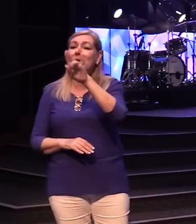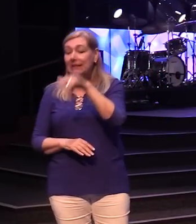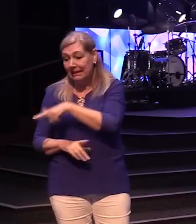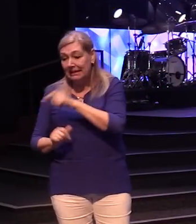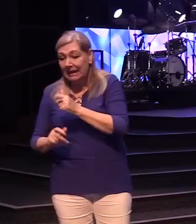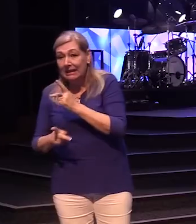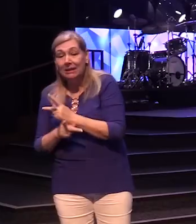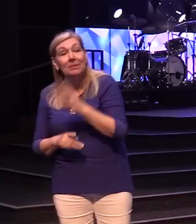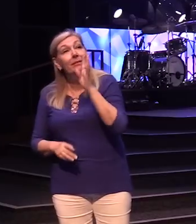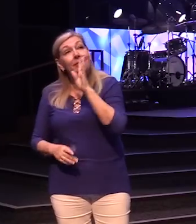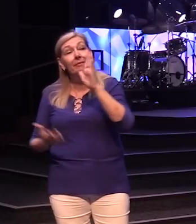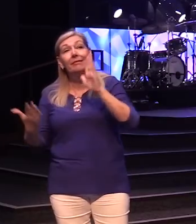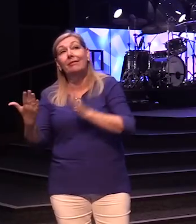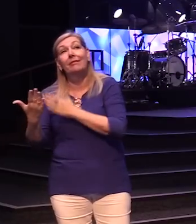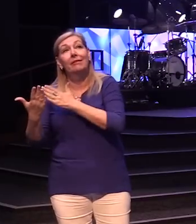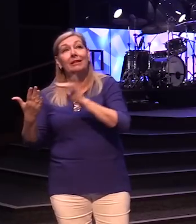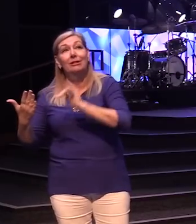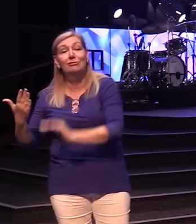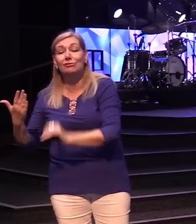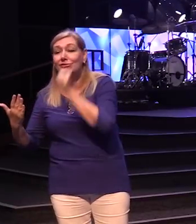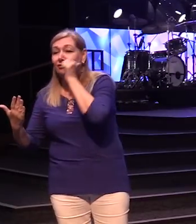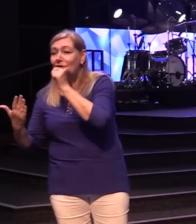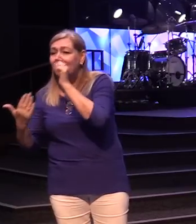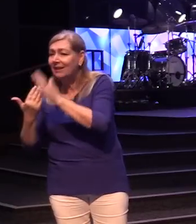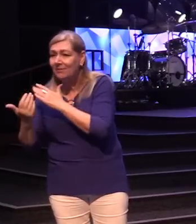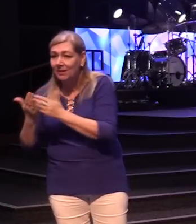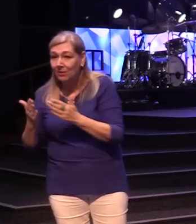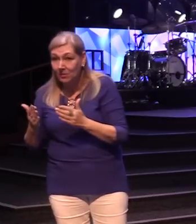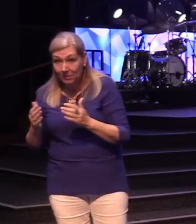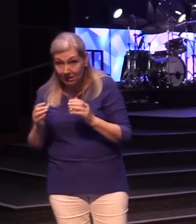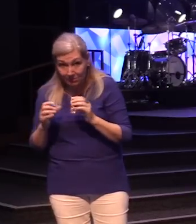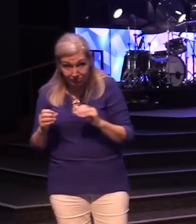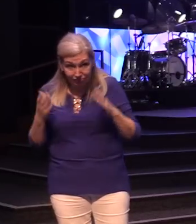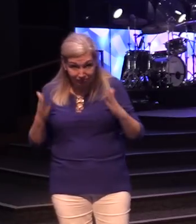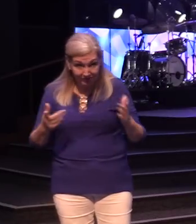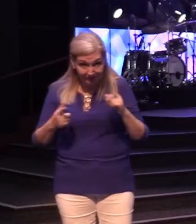Well, there isn't any way to stop that